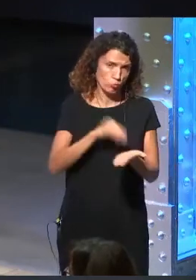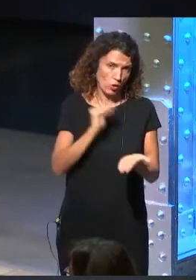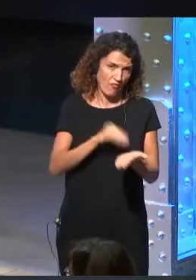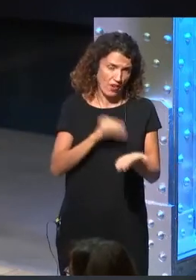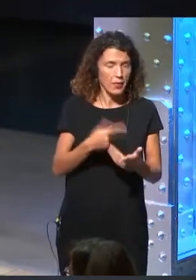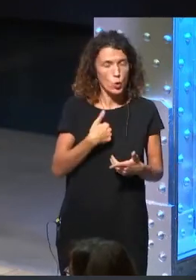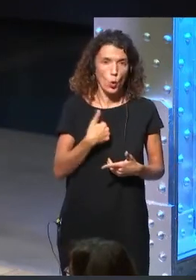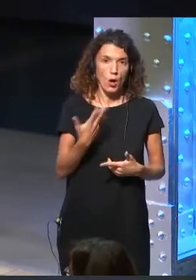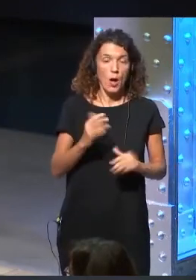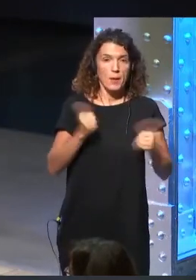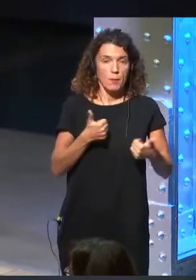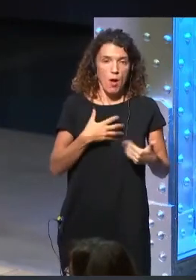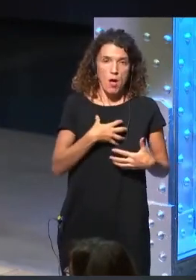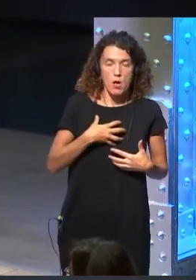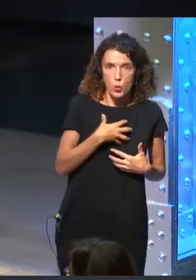I think.